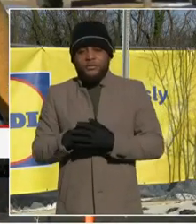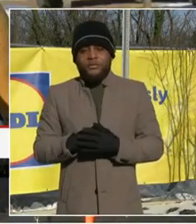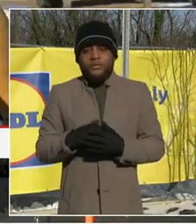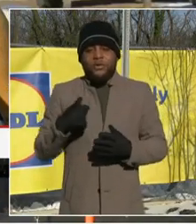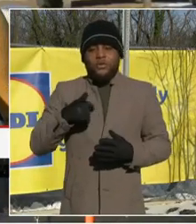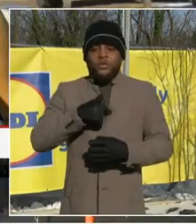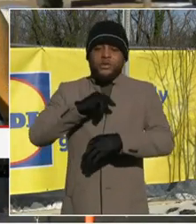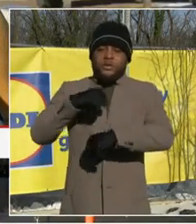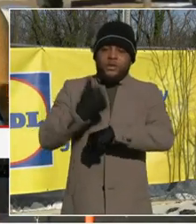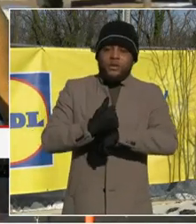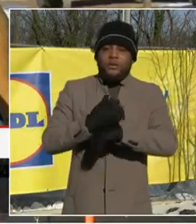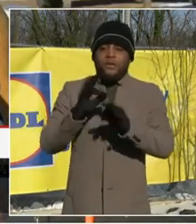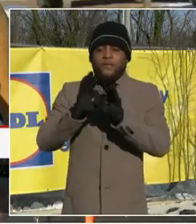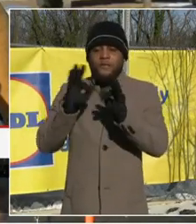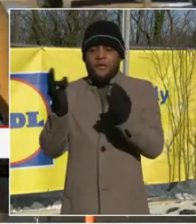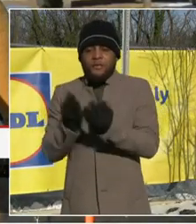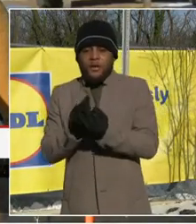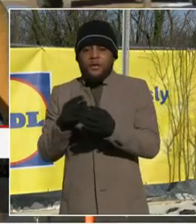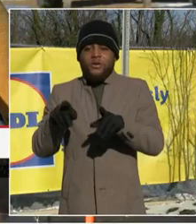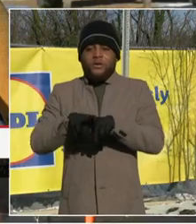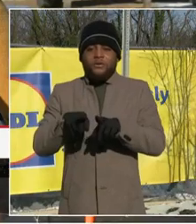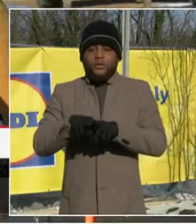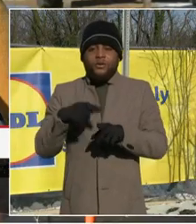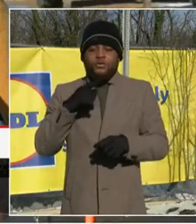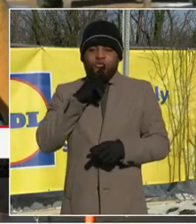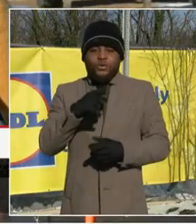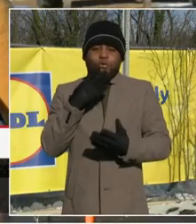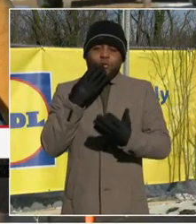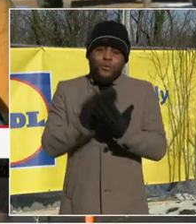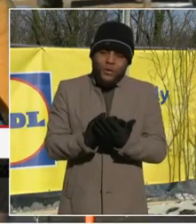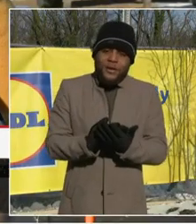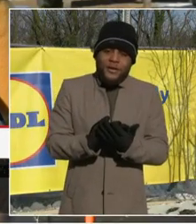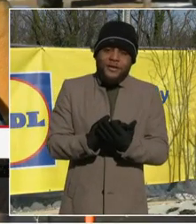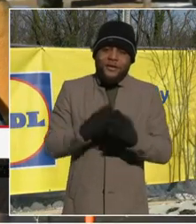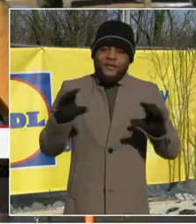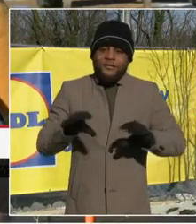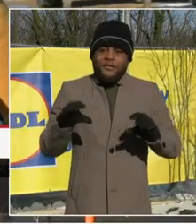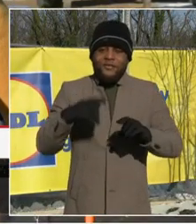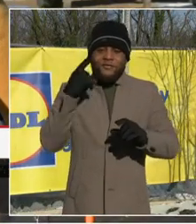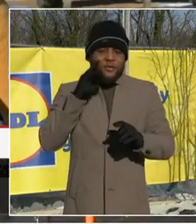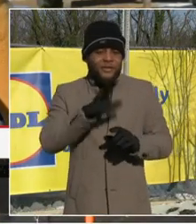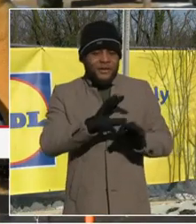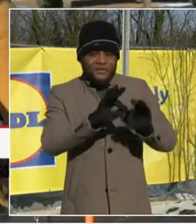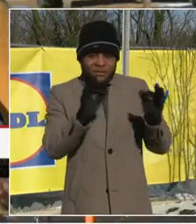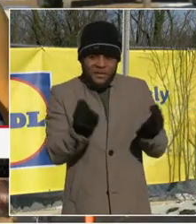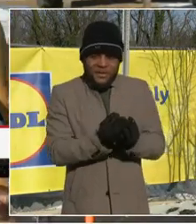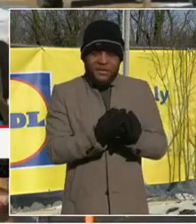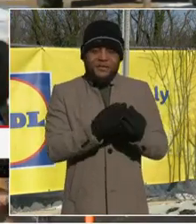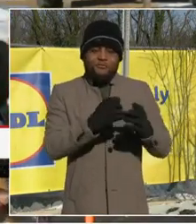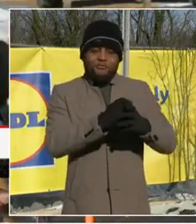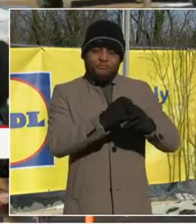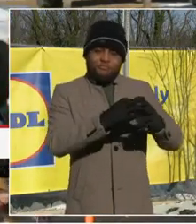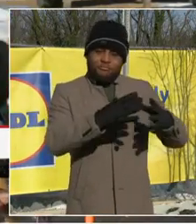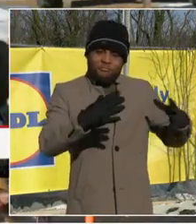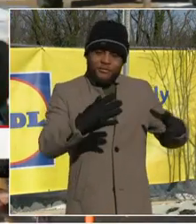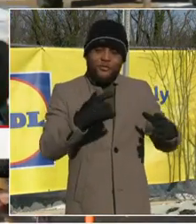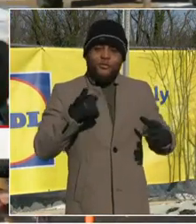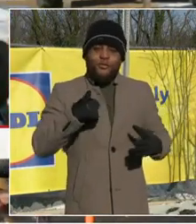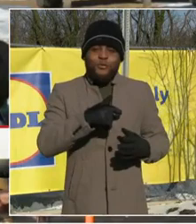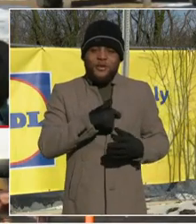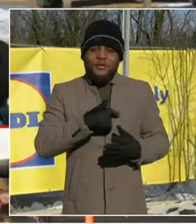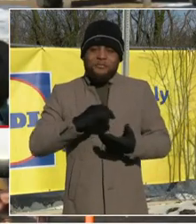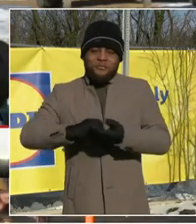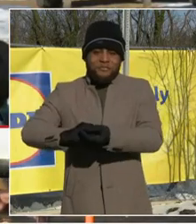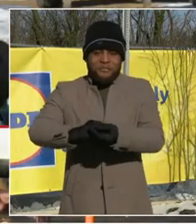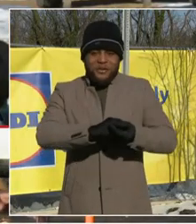the well-being of that family so that they are able to accelerate their growth. So we look forward to being able to contribute to that. We've been partnering with Skyland